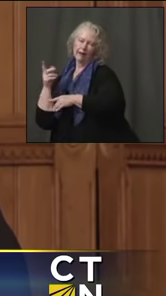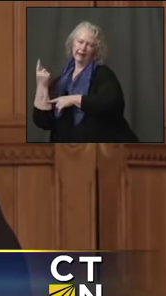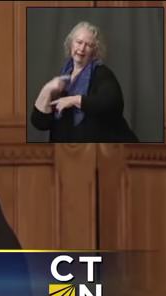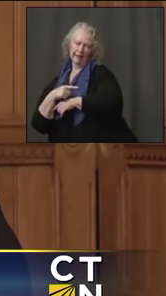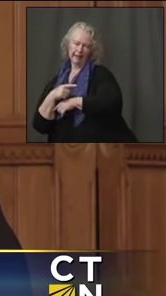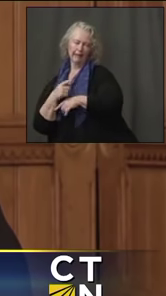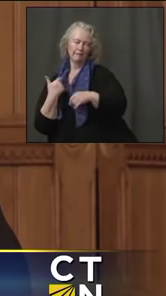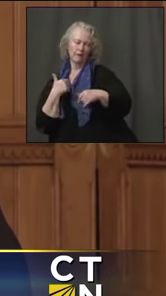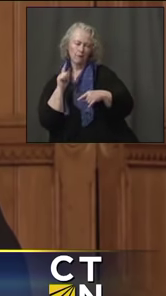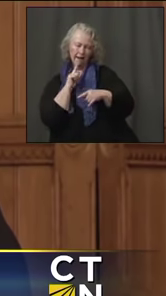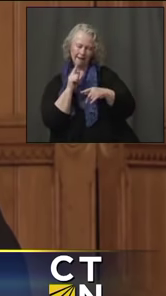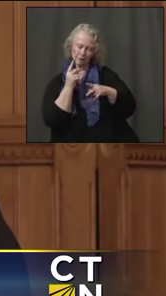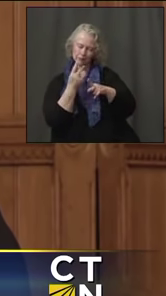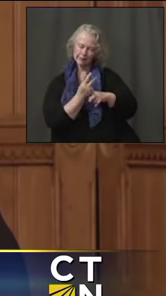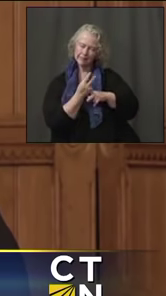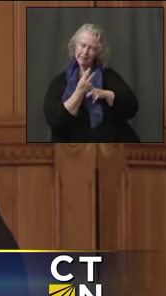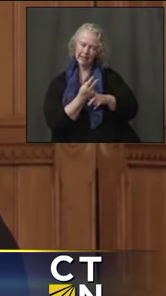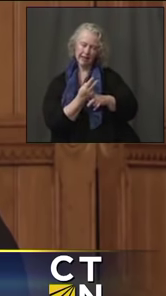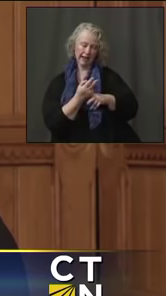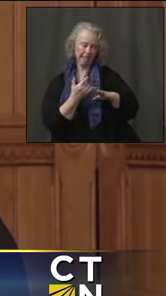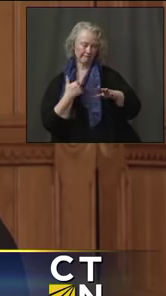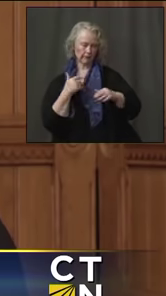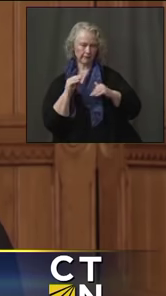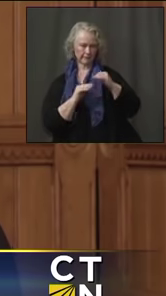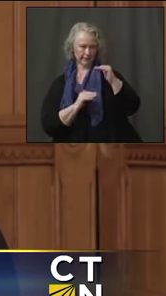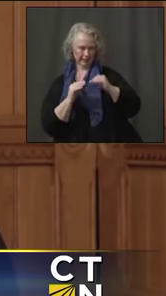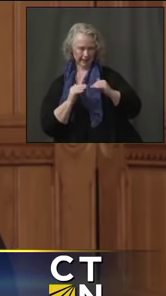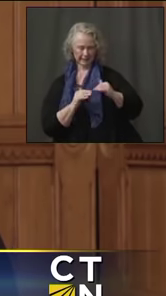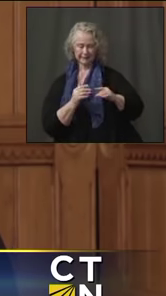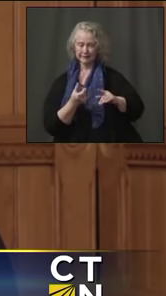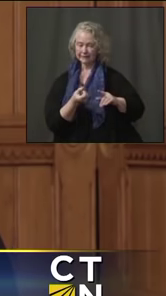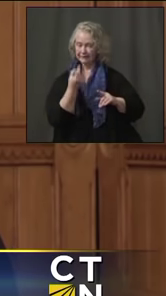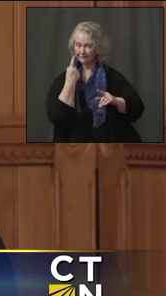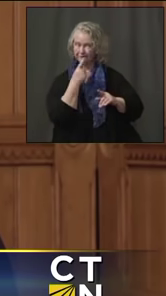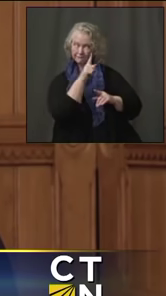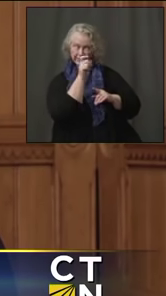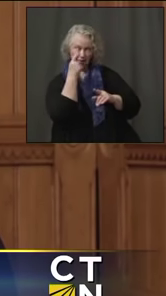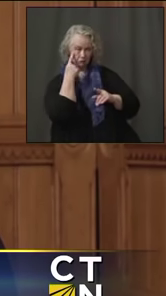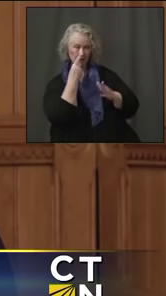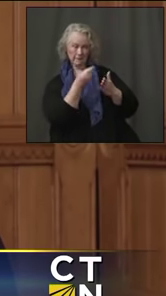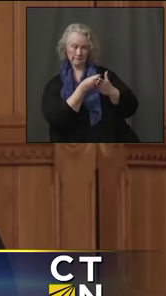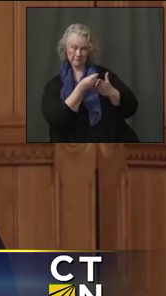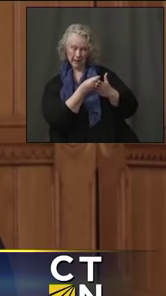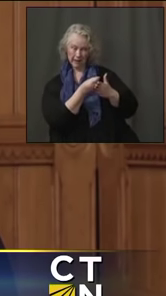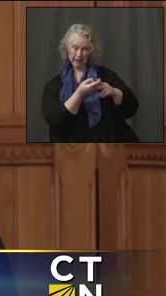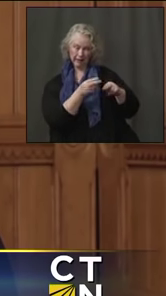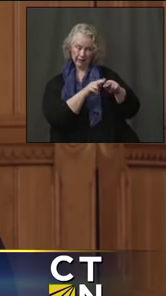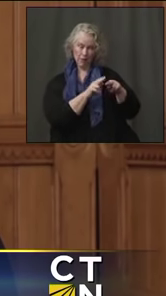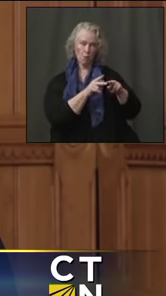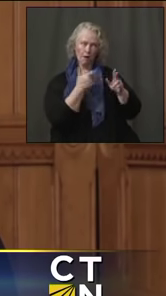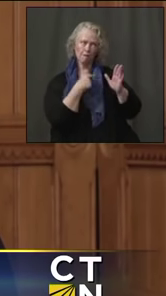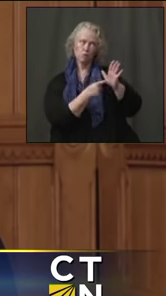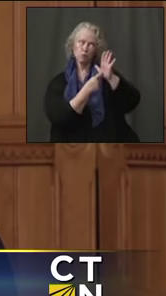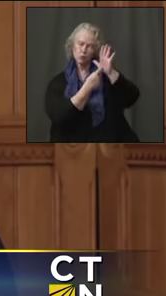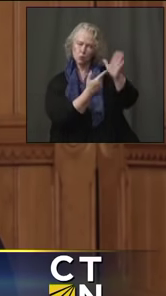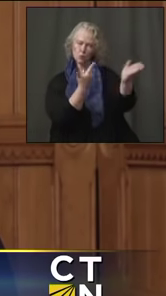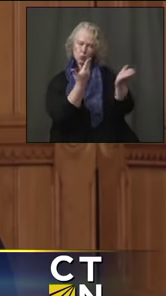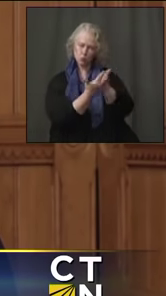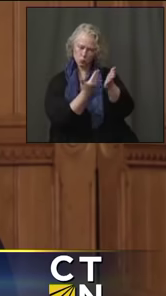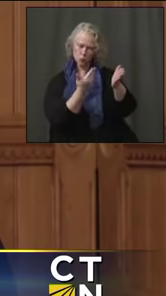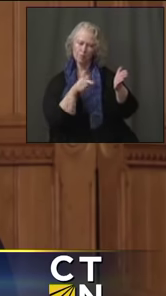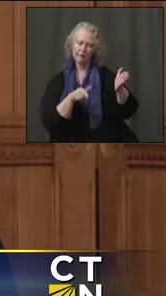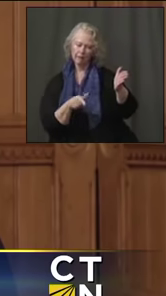strike the right balance. If we receive funding and FMAP revenue, increased revenue, we need to demonstrate that we had